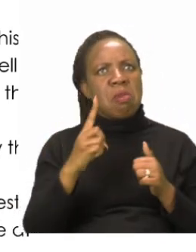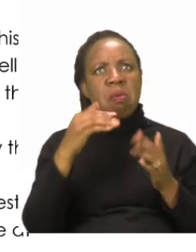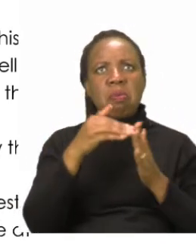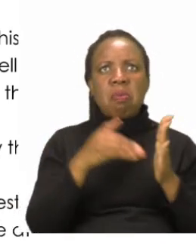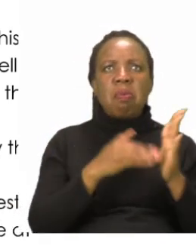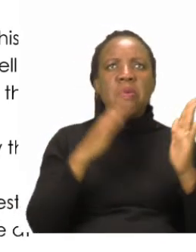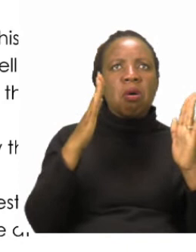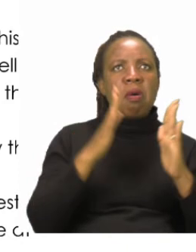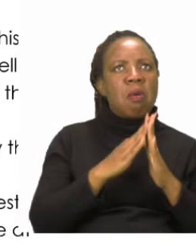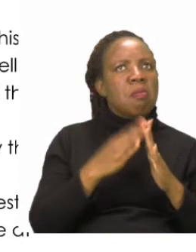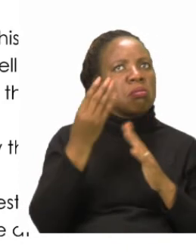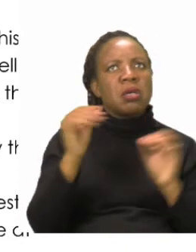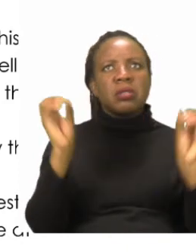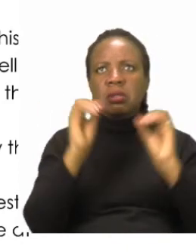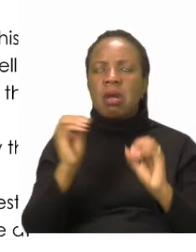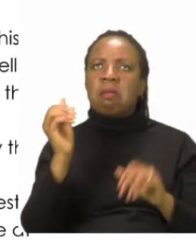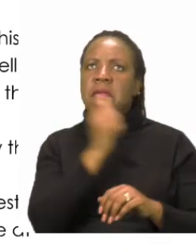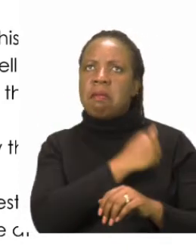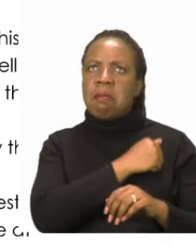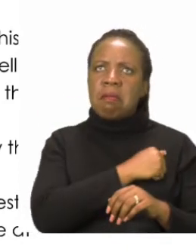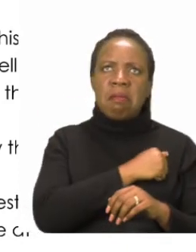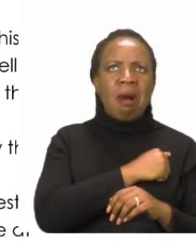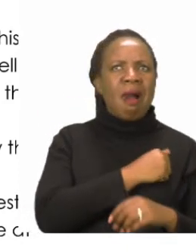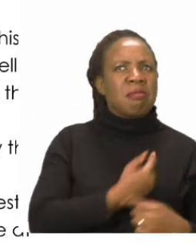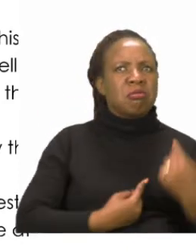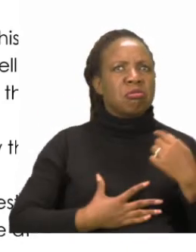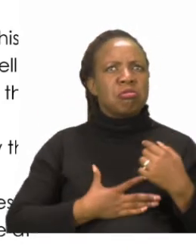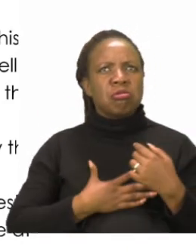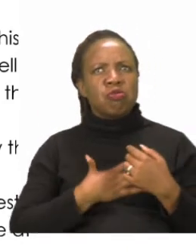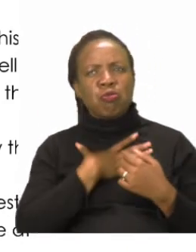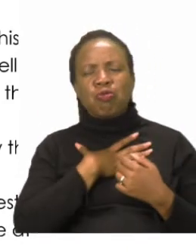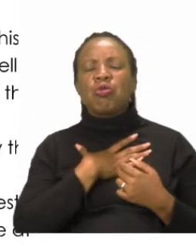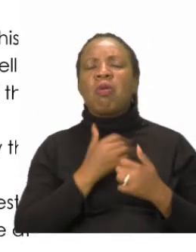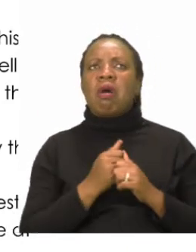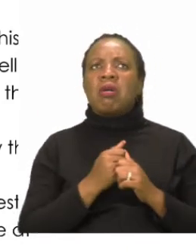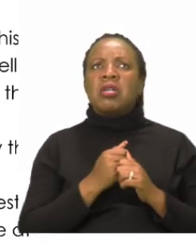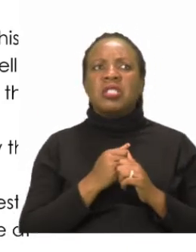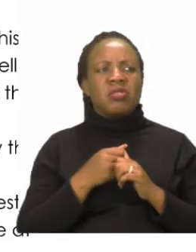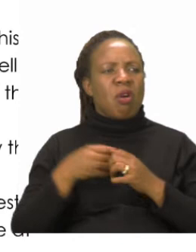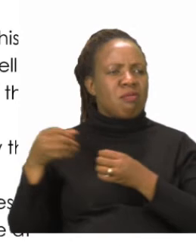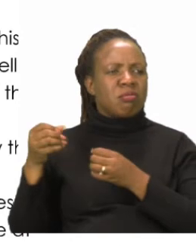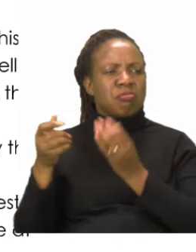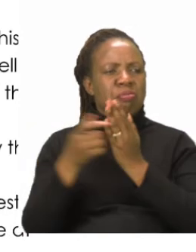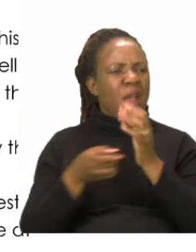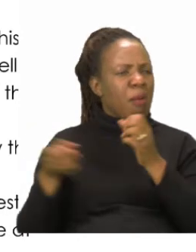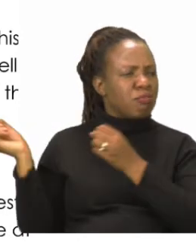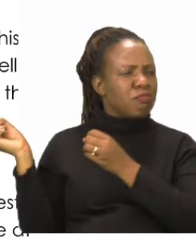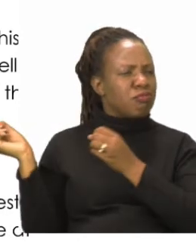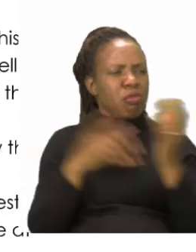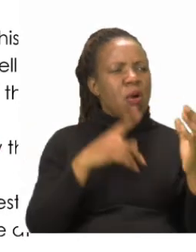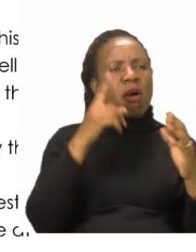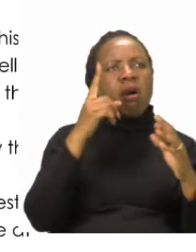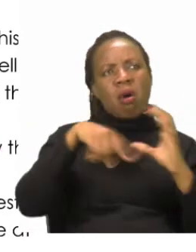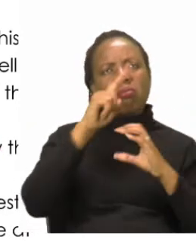world's biggest beanstalk. Jack was excited and wanted to know what would be